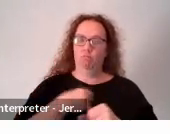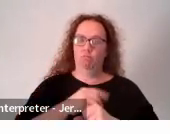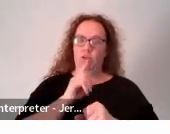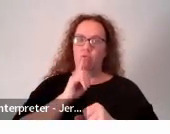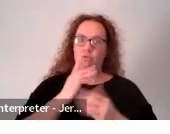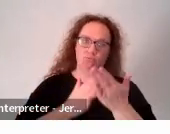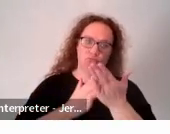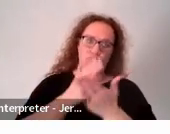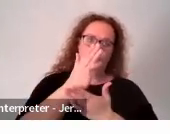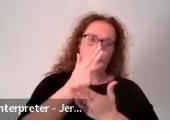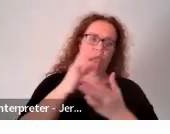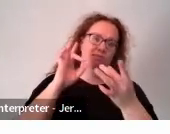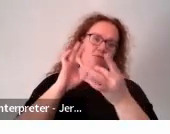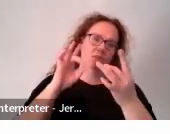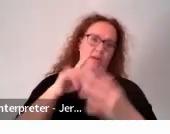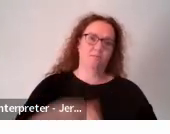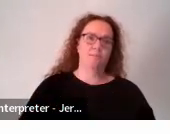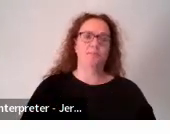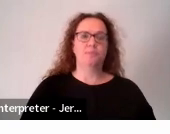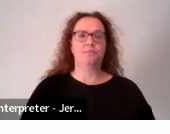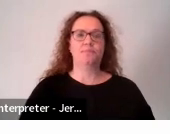our formal feedback form.